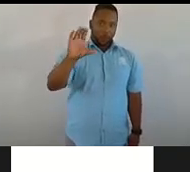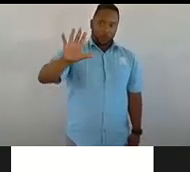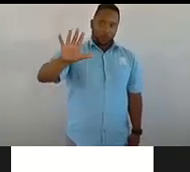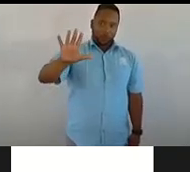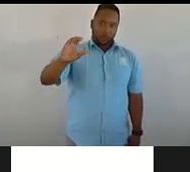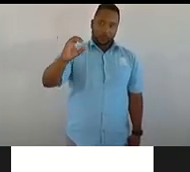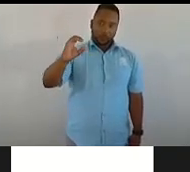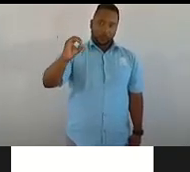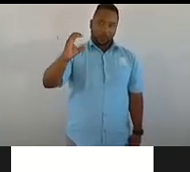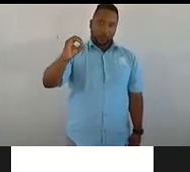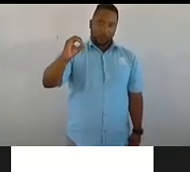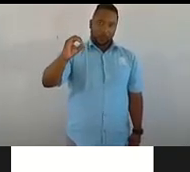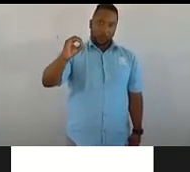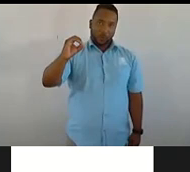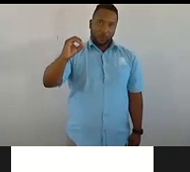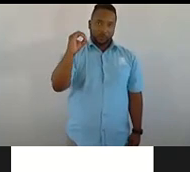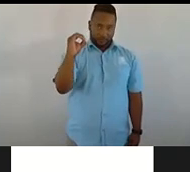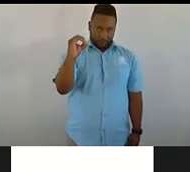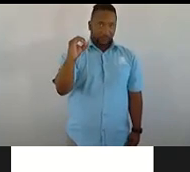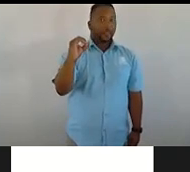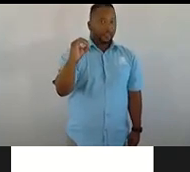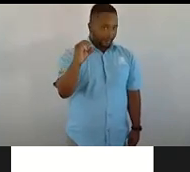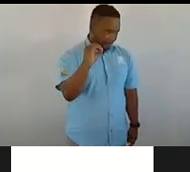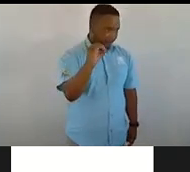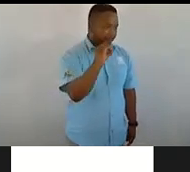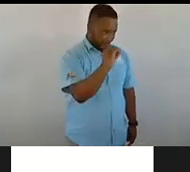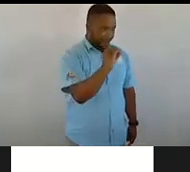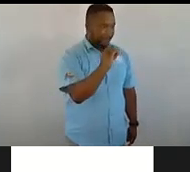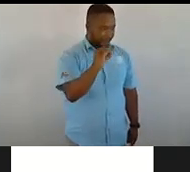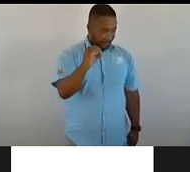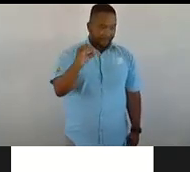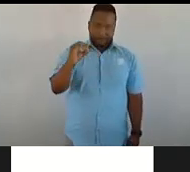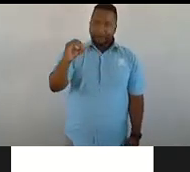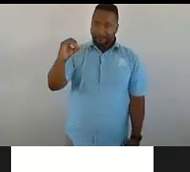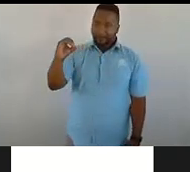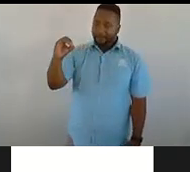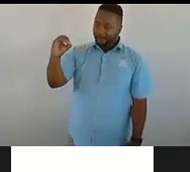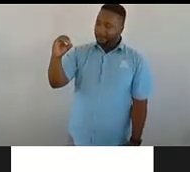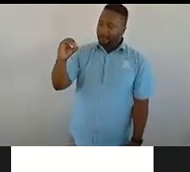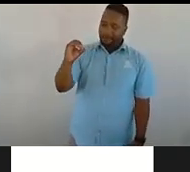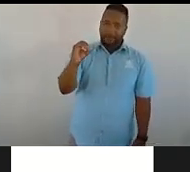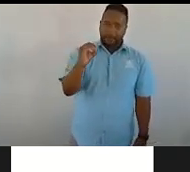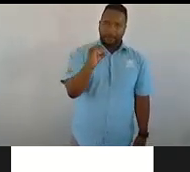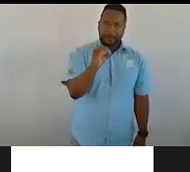O, very simple, just all the fingertips on the thumb.